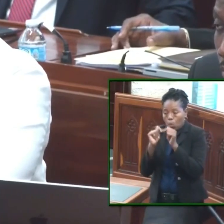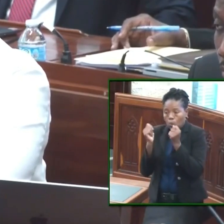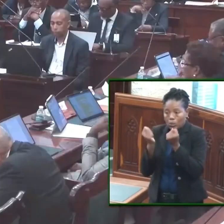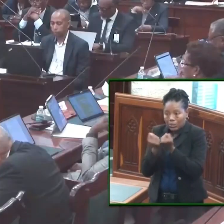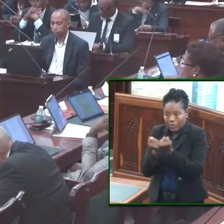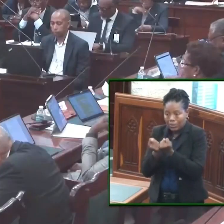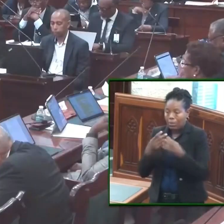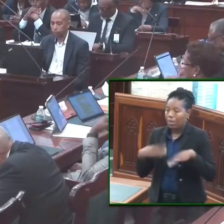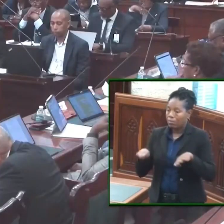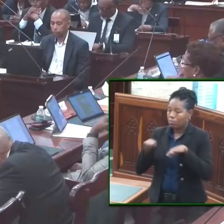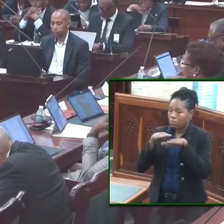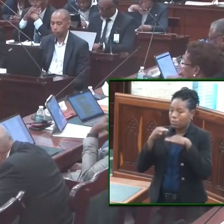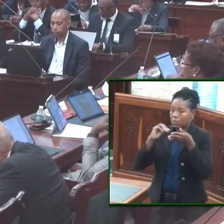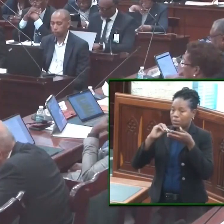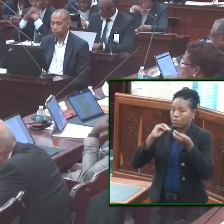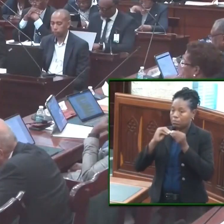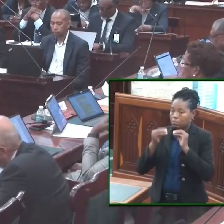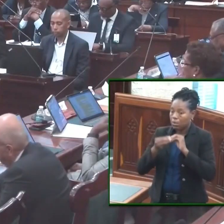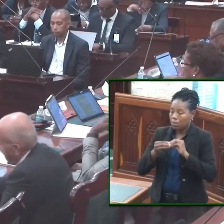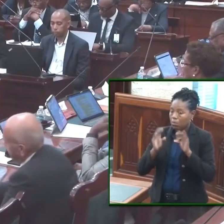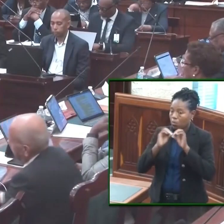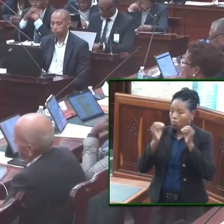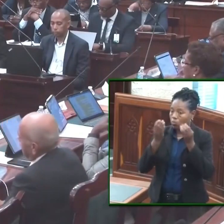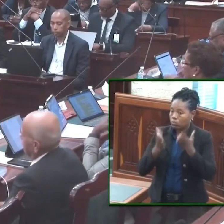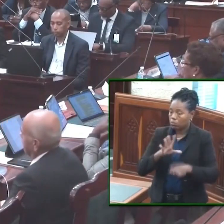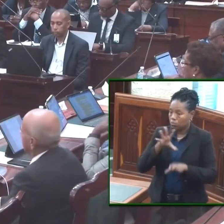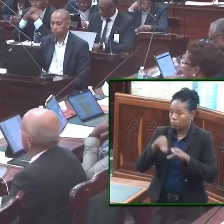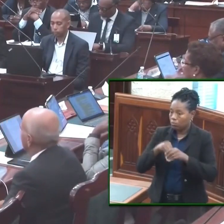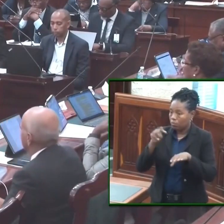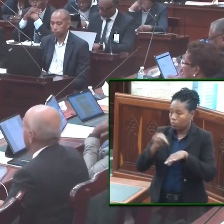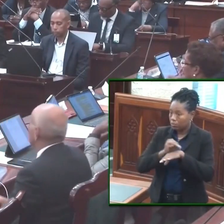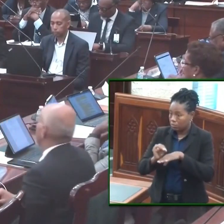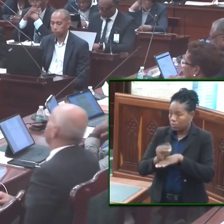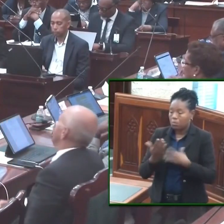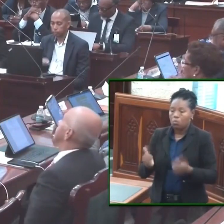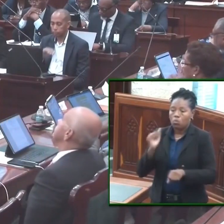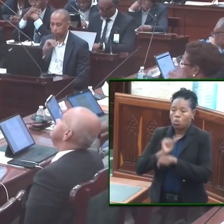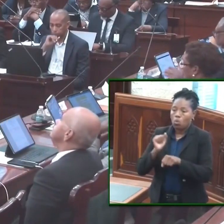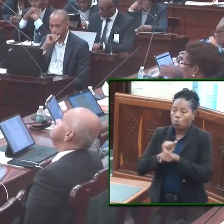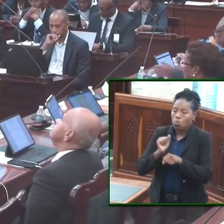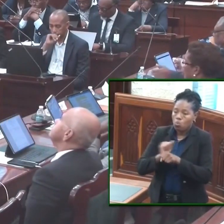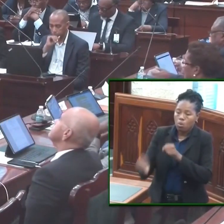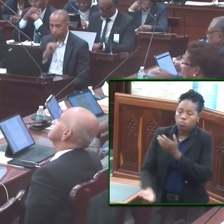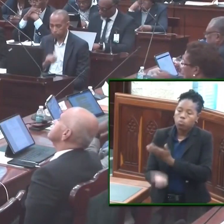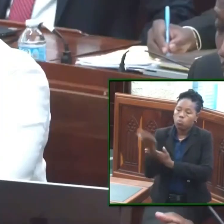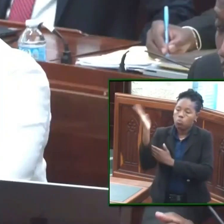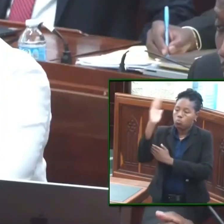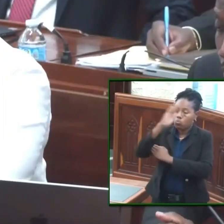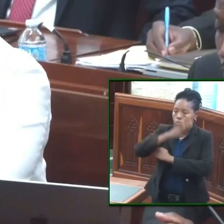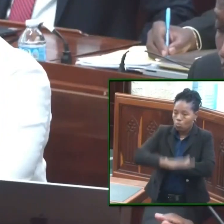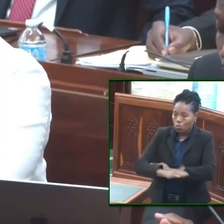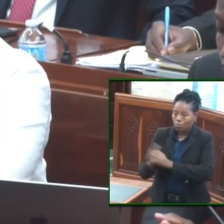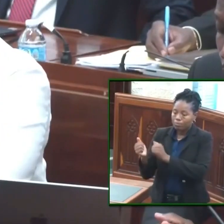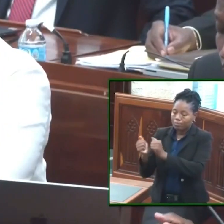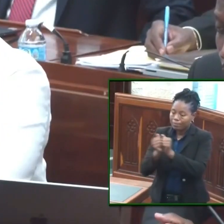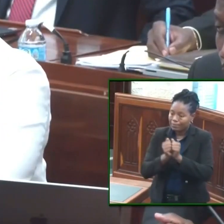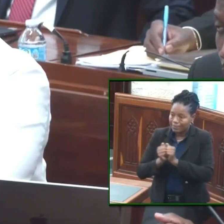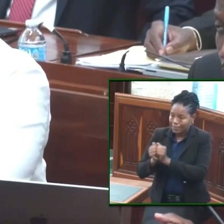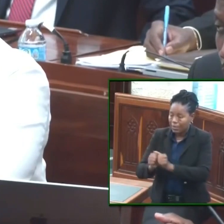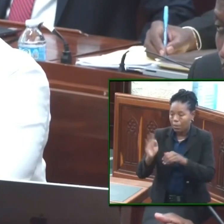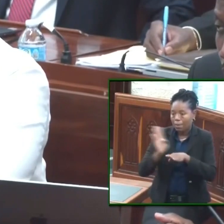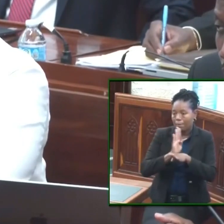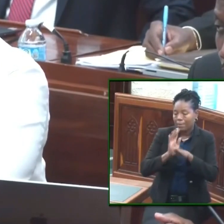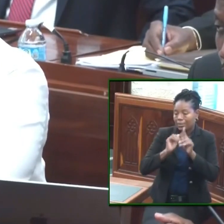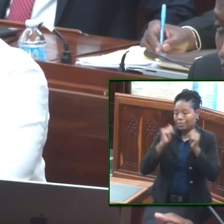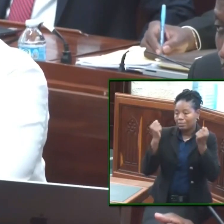a limited number of officers in the ministry. They have worked day and night together with the business team as